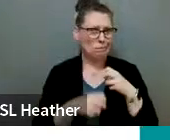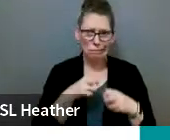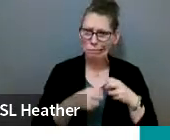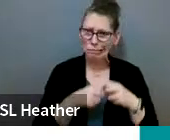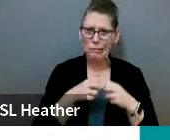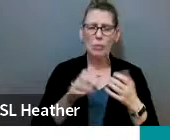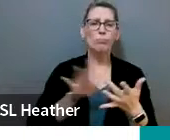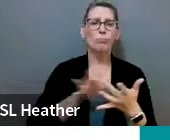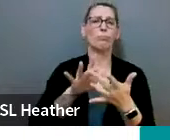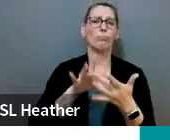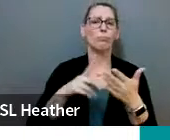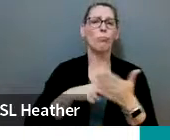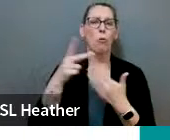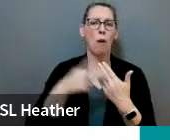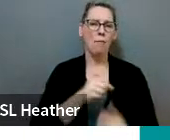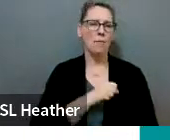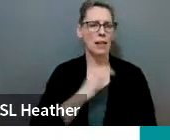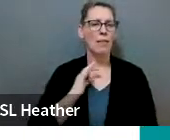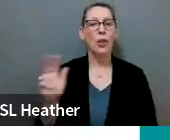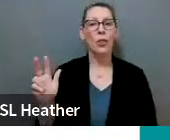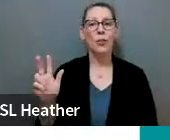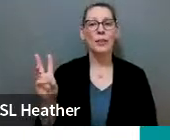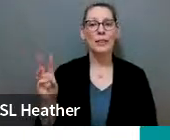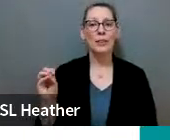staff at